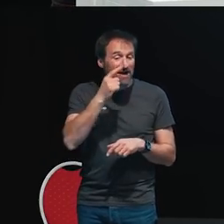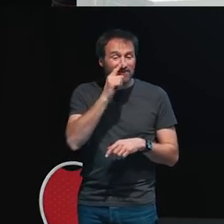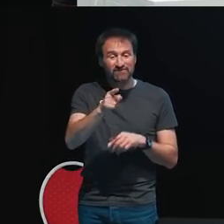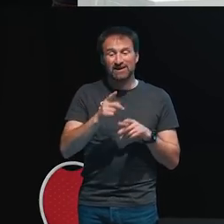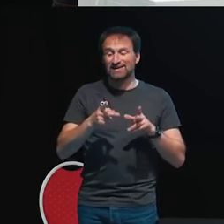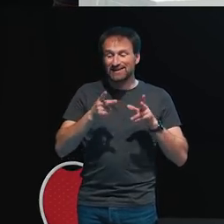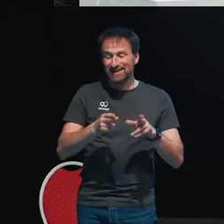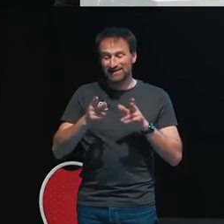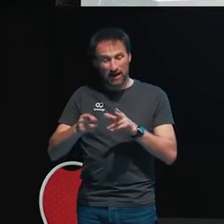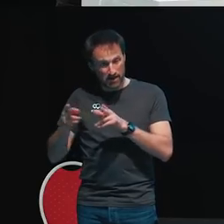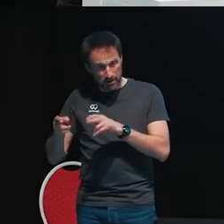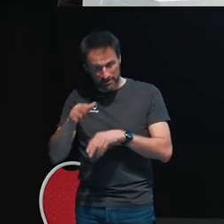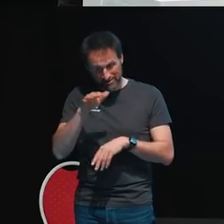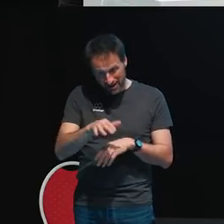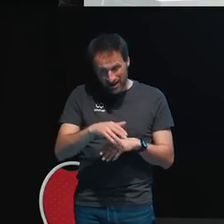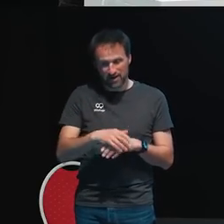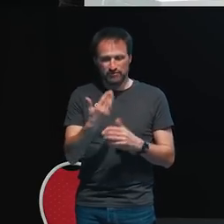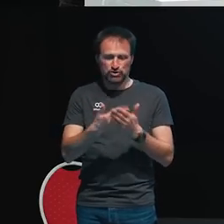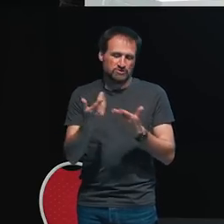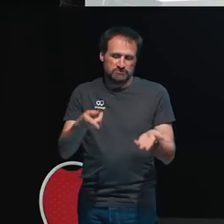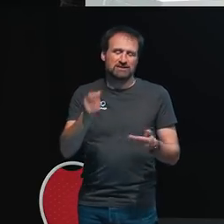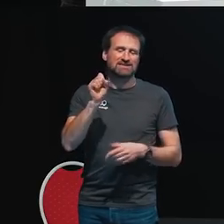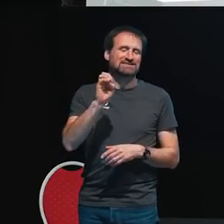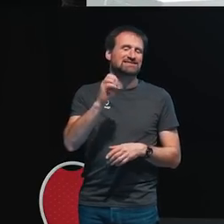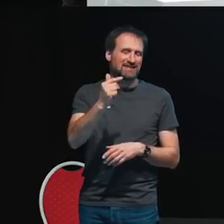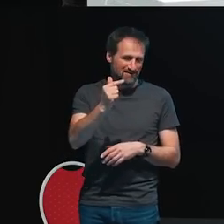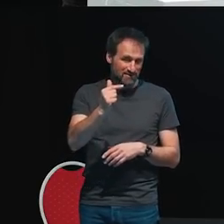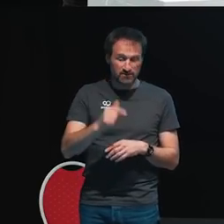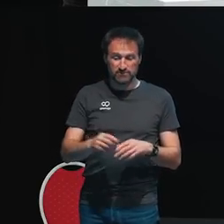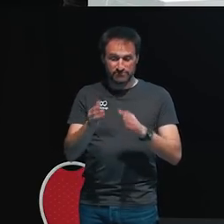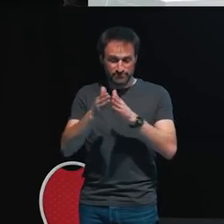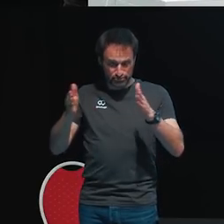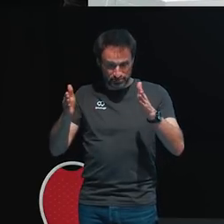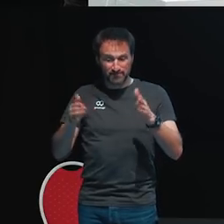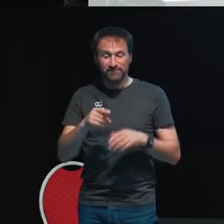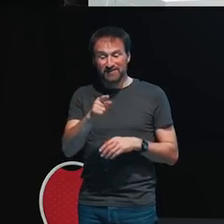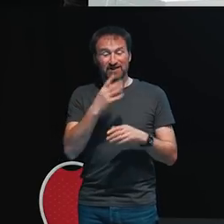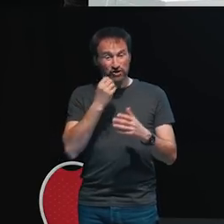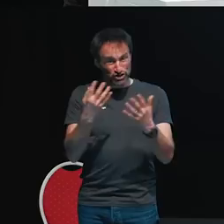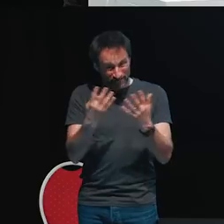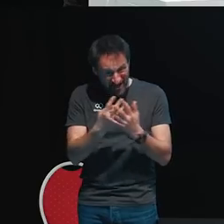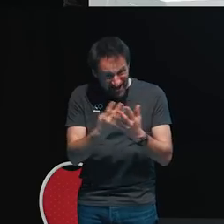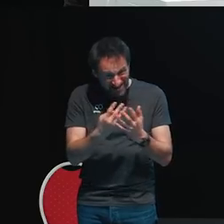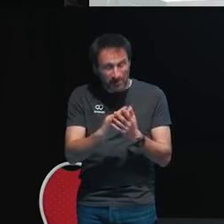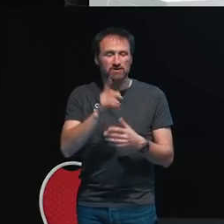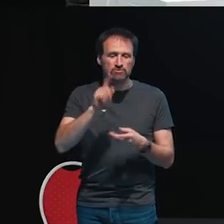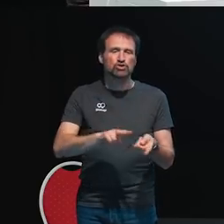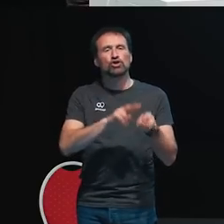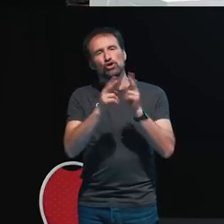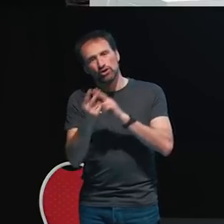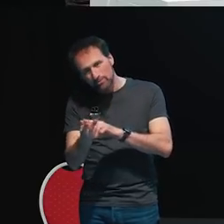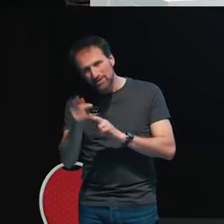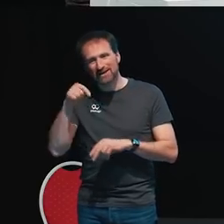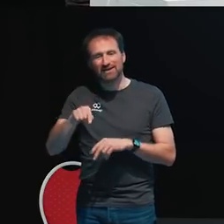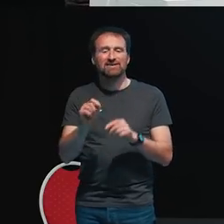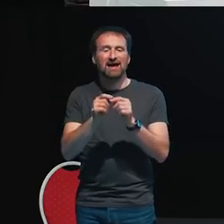up here, this is a set. If you want to do anything with it, such as filter it, you have to convert it into an array before you